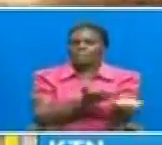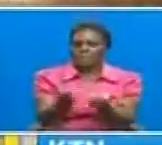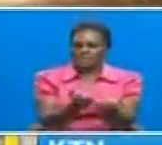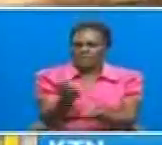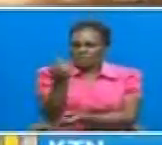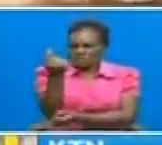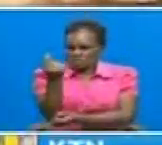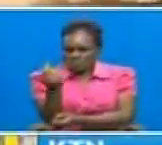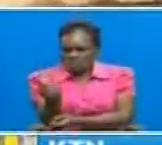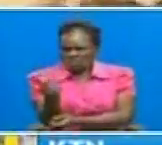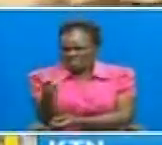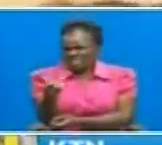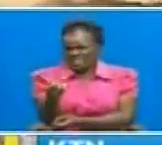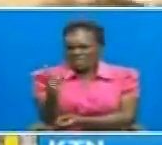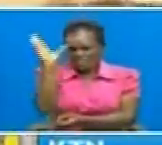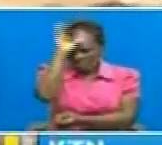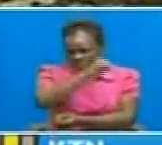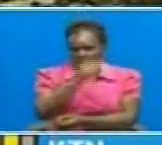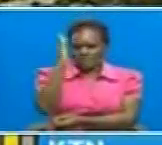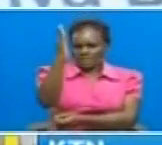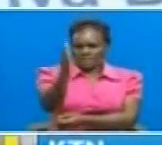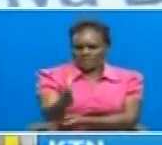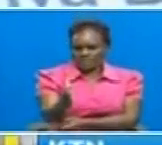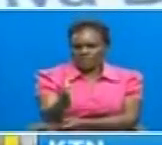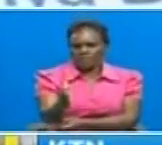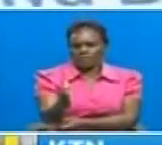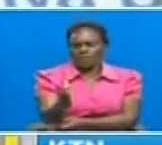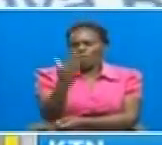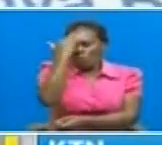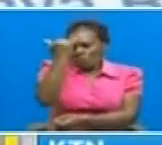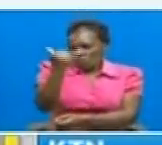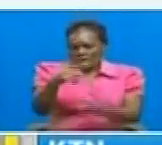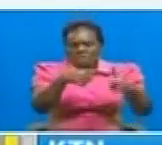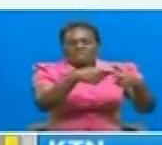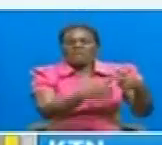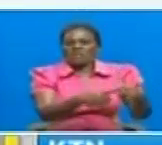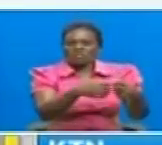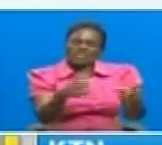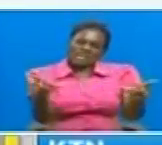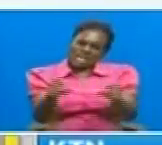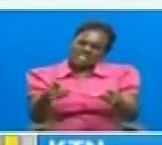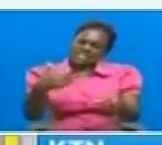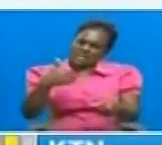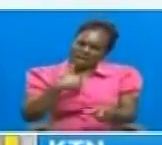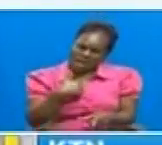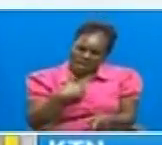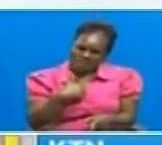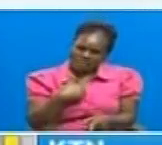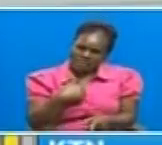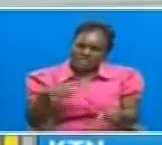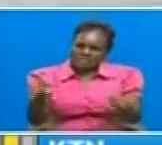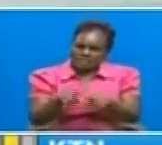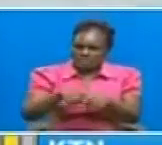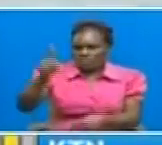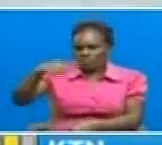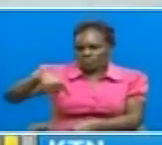something small-scale players say is misdirected. Granted, why would a factory that is licensed and pays tax and is certified